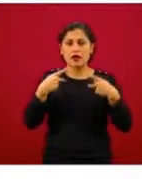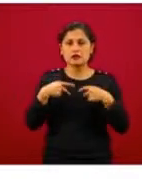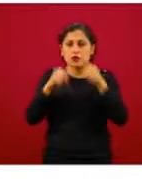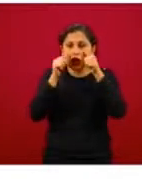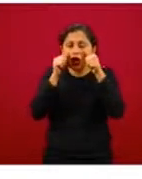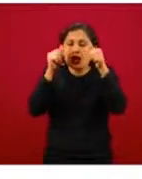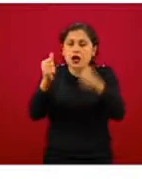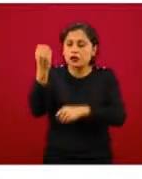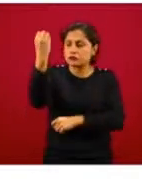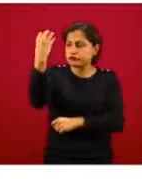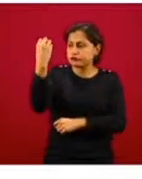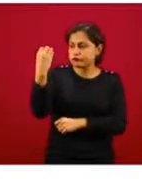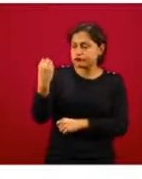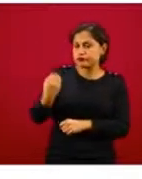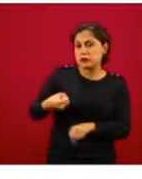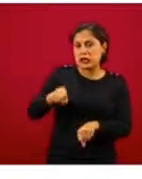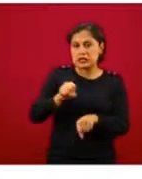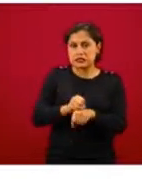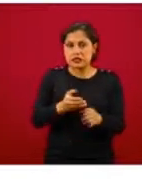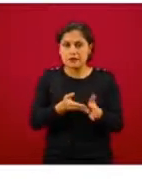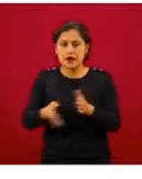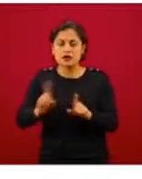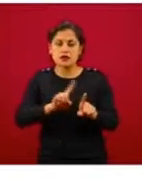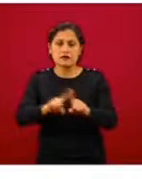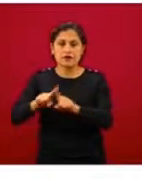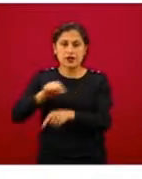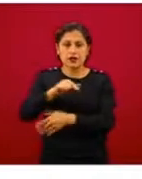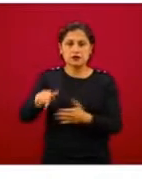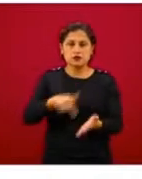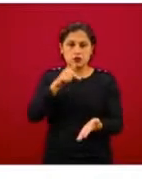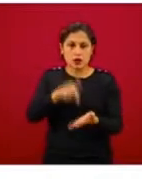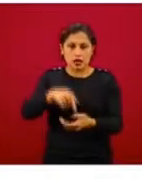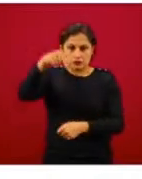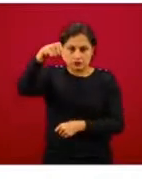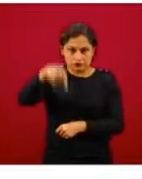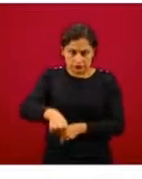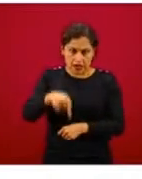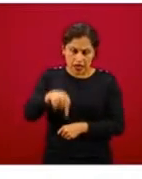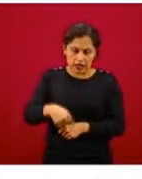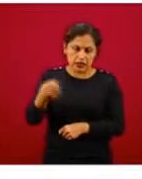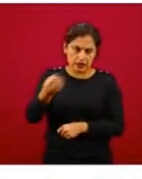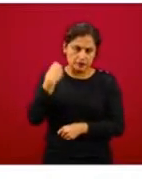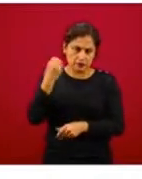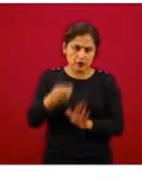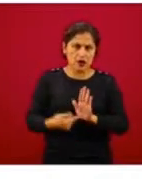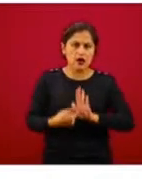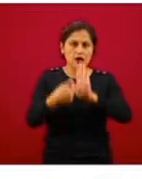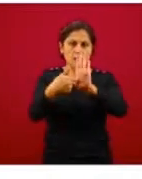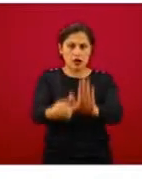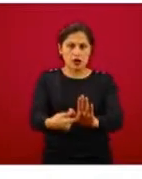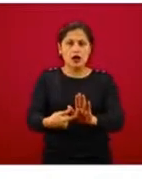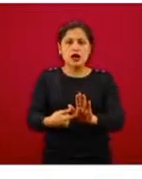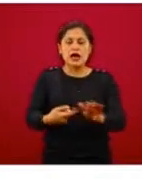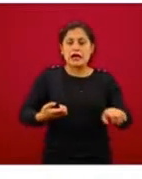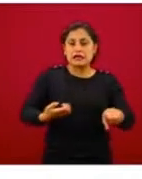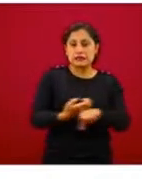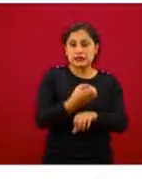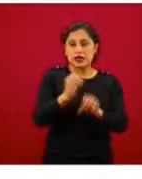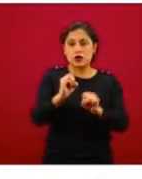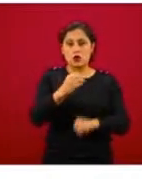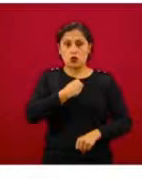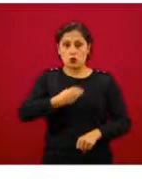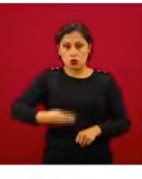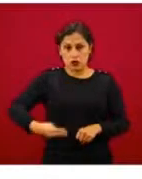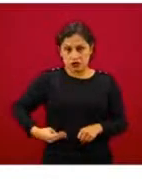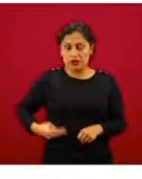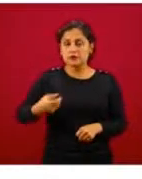you updated about the traffic light, and we will let you know about this as well